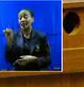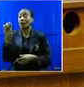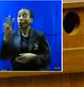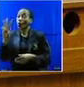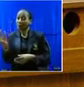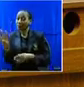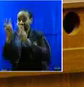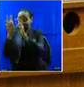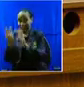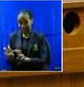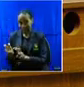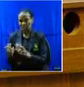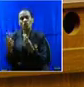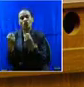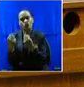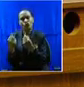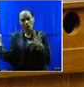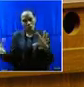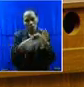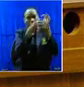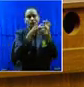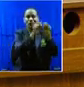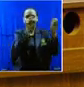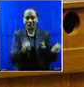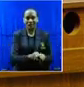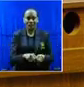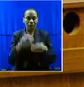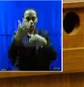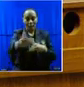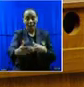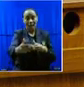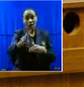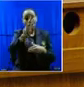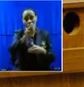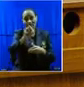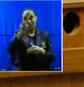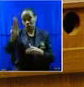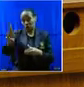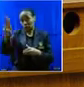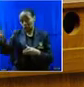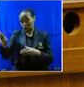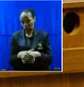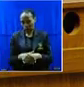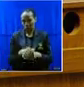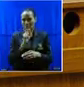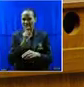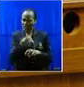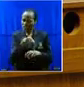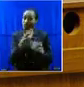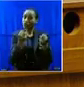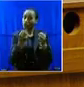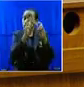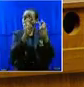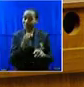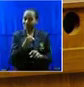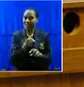generation capacity into the system by 2022. More than half of this energy will